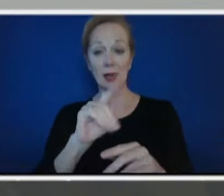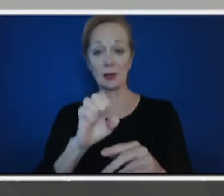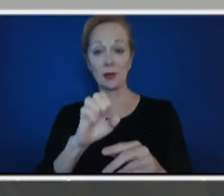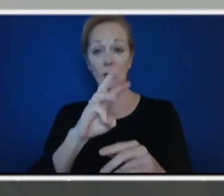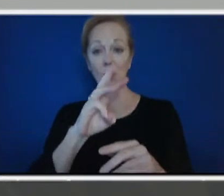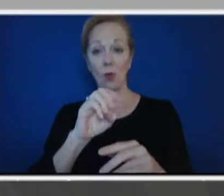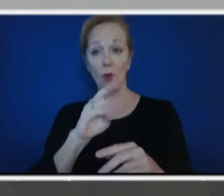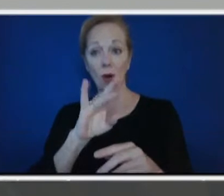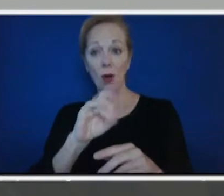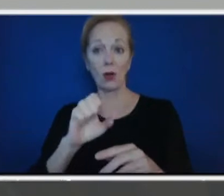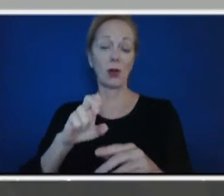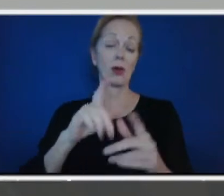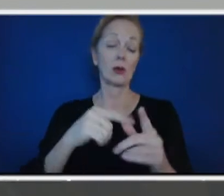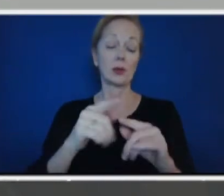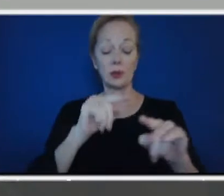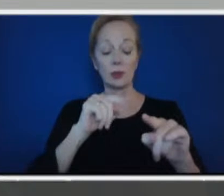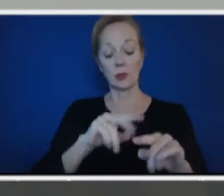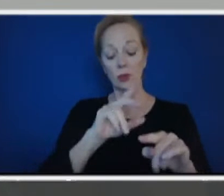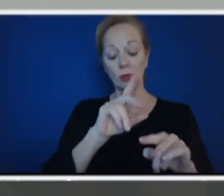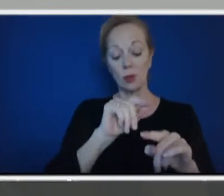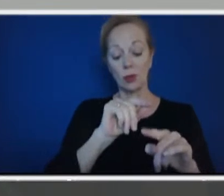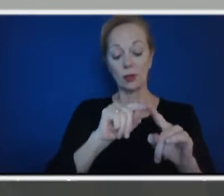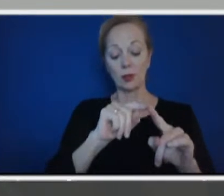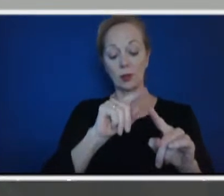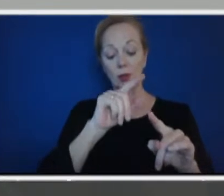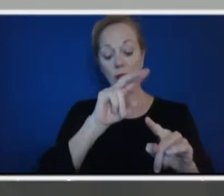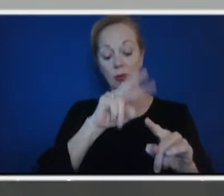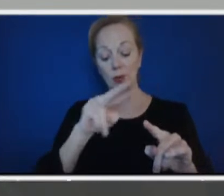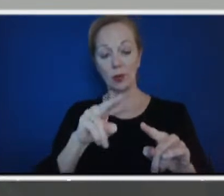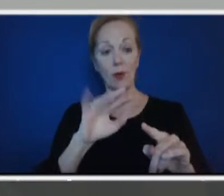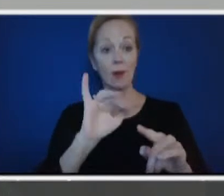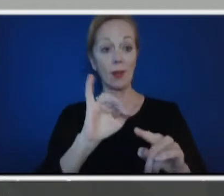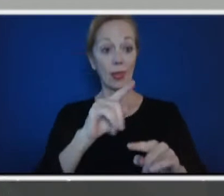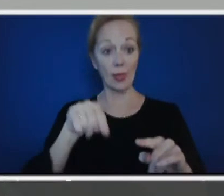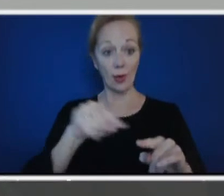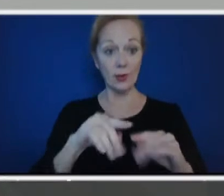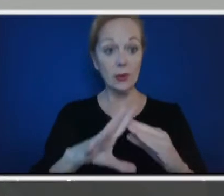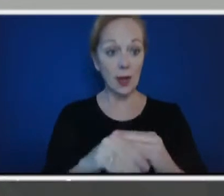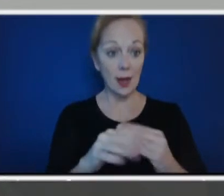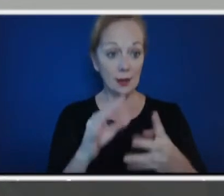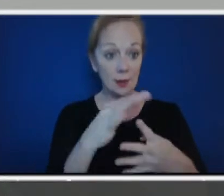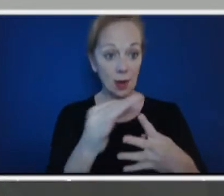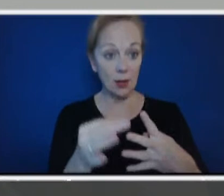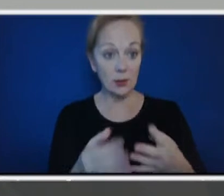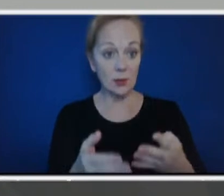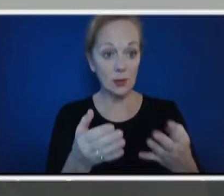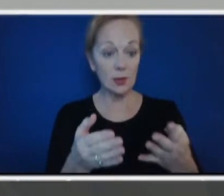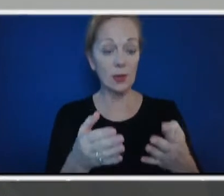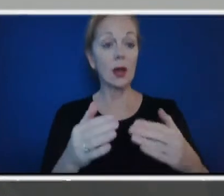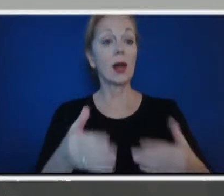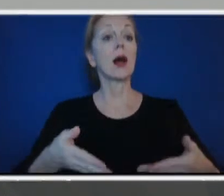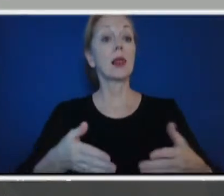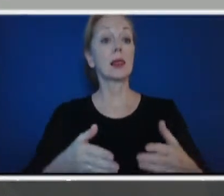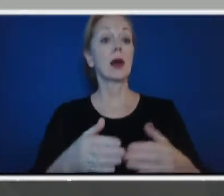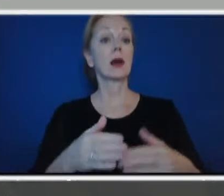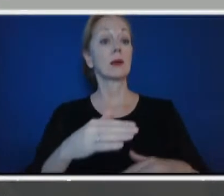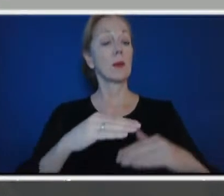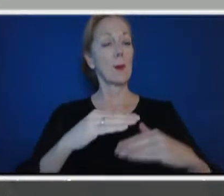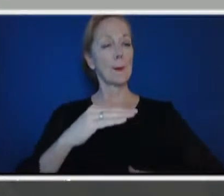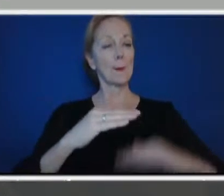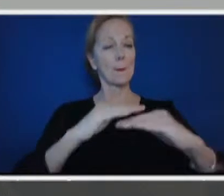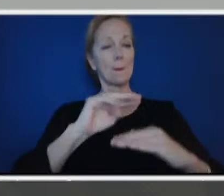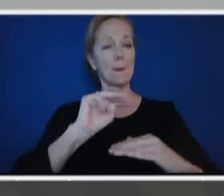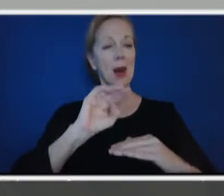14 and the setback from 20 to 22. Does add some optional provisions to allow maximum building height again up to